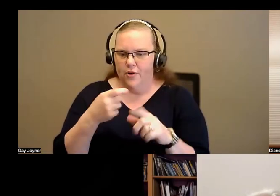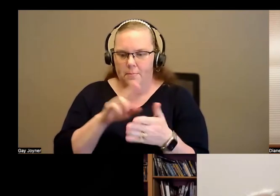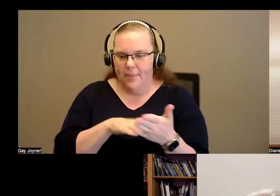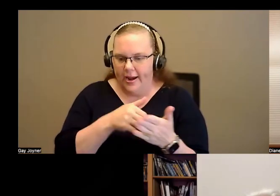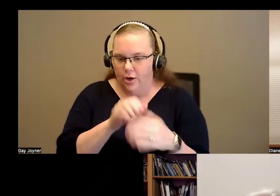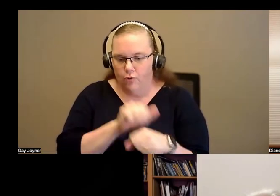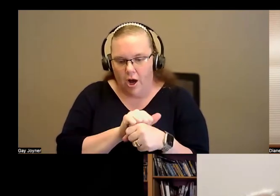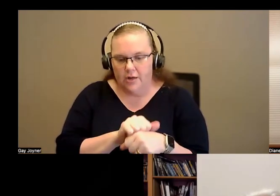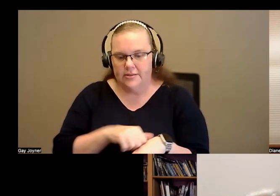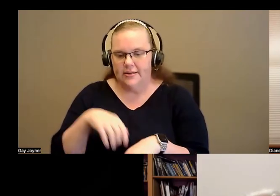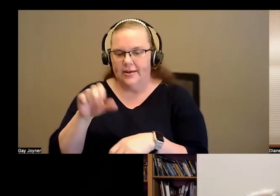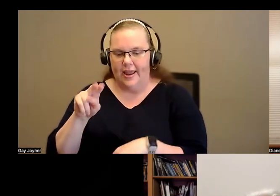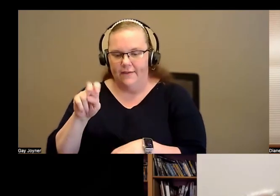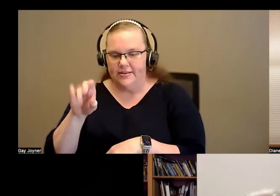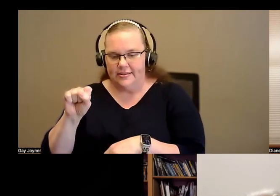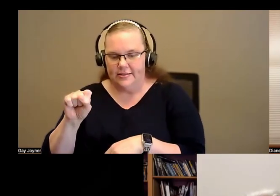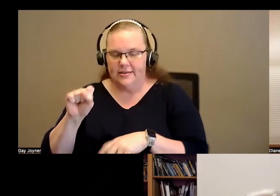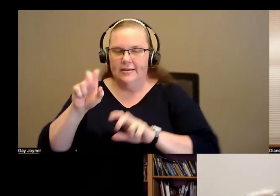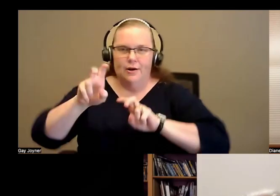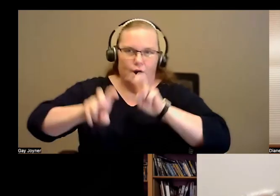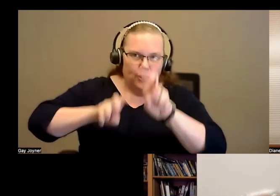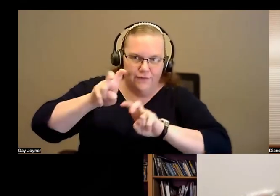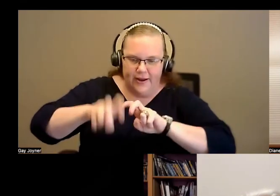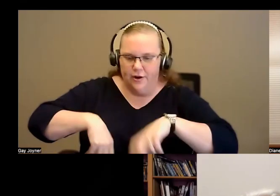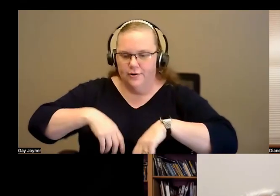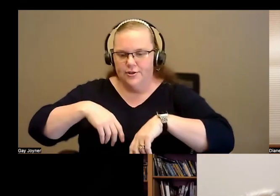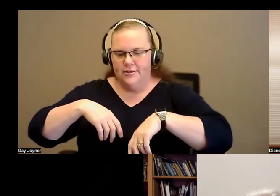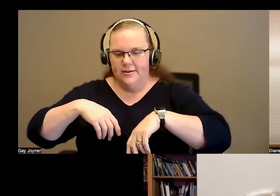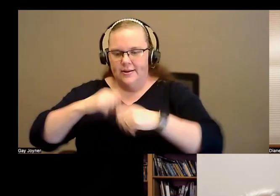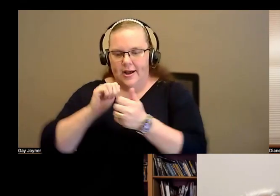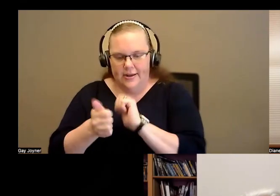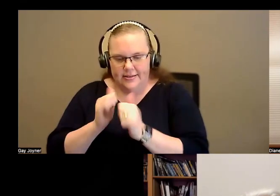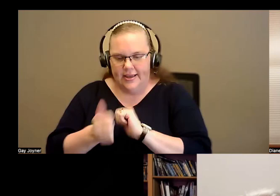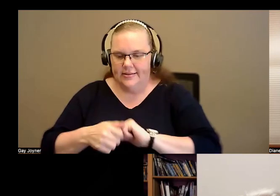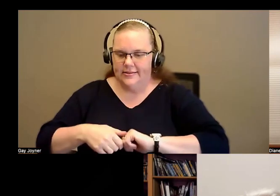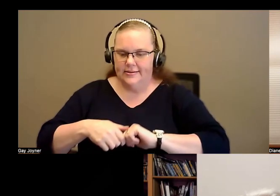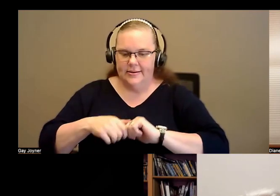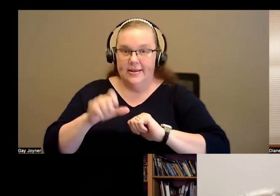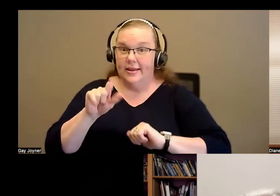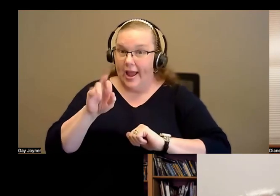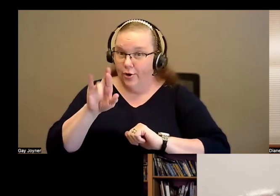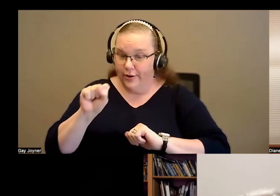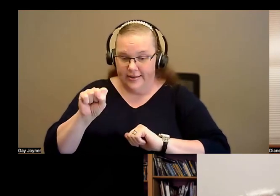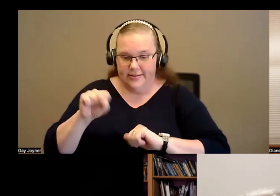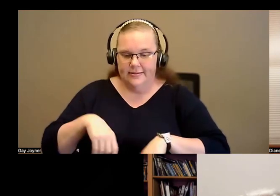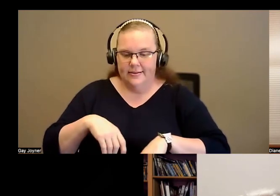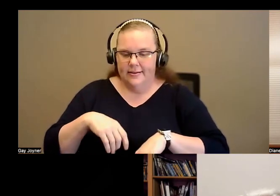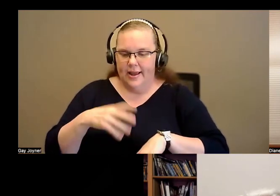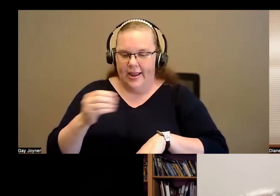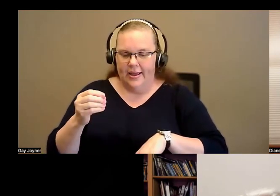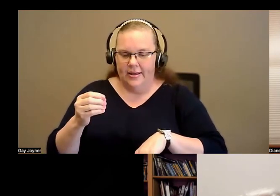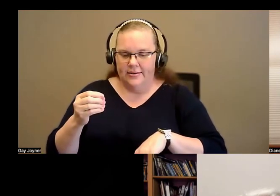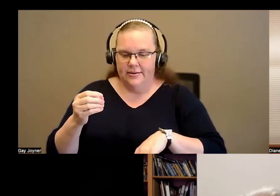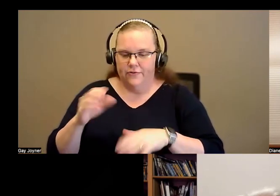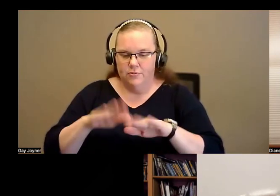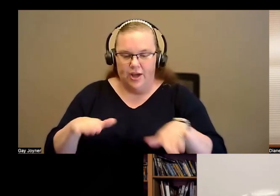Everything from painting rocks and canvases, art fairs, contests, galleries,